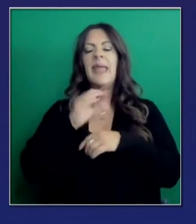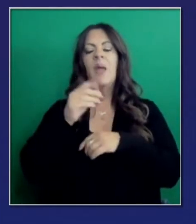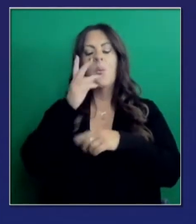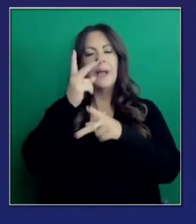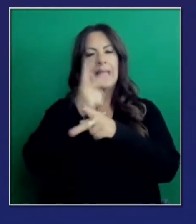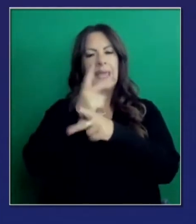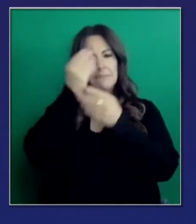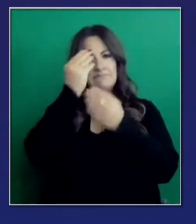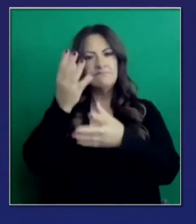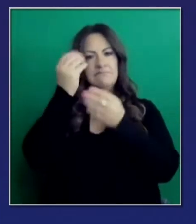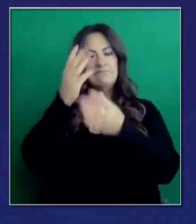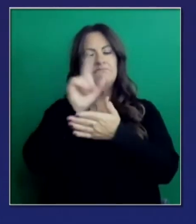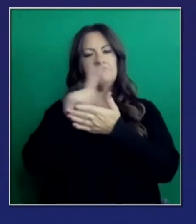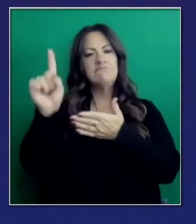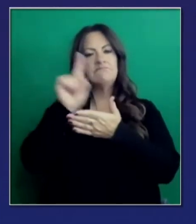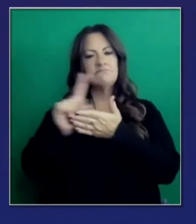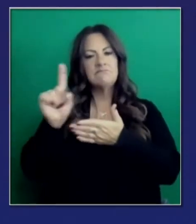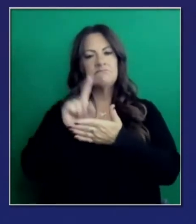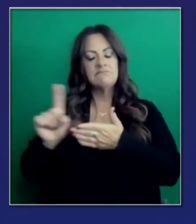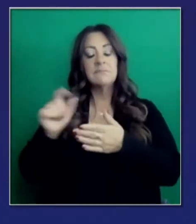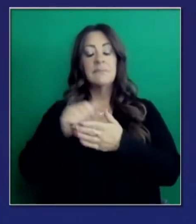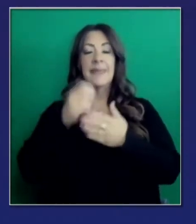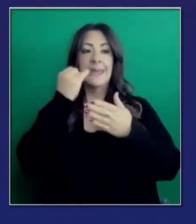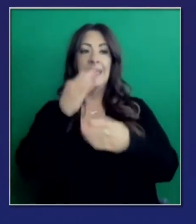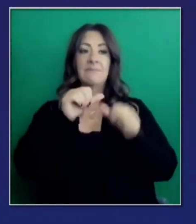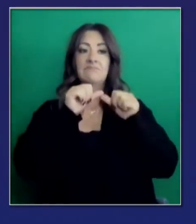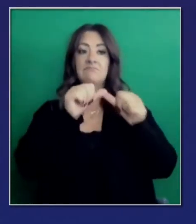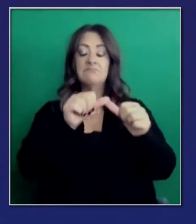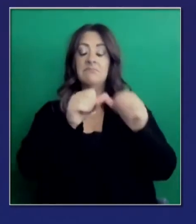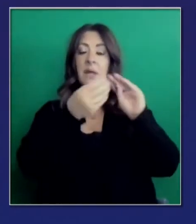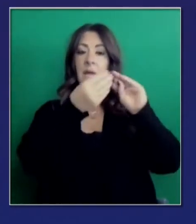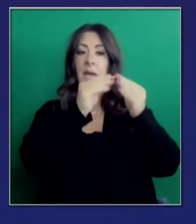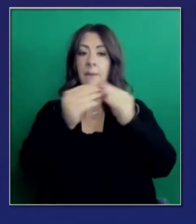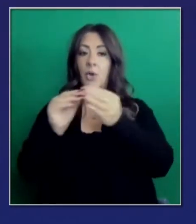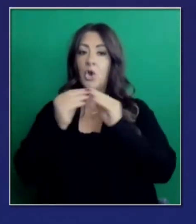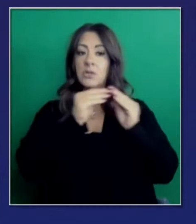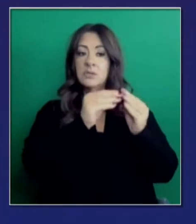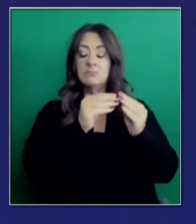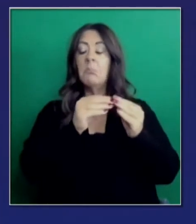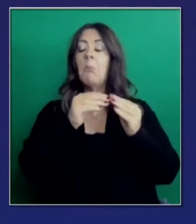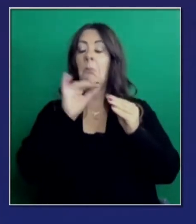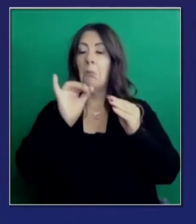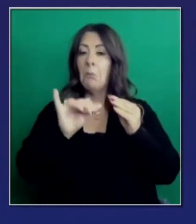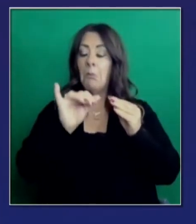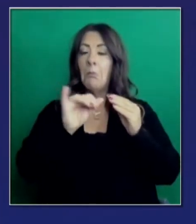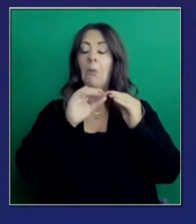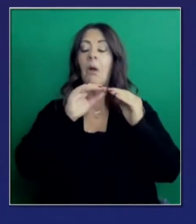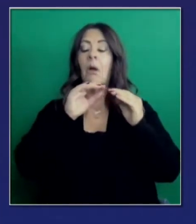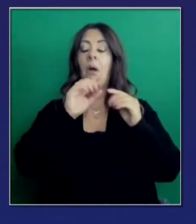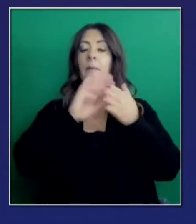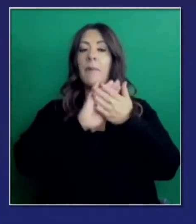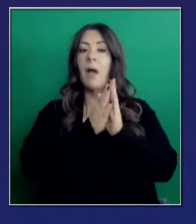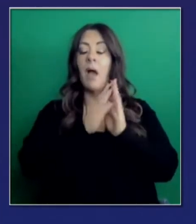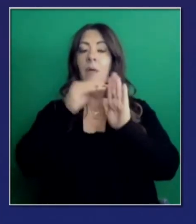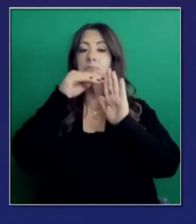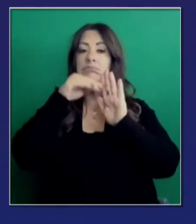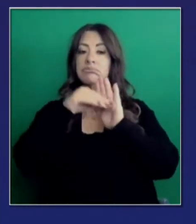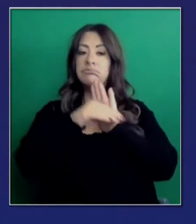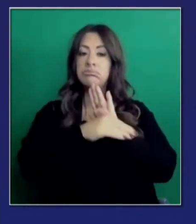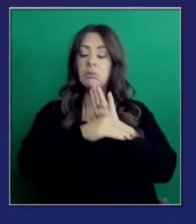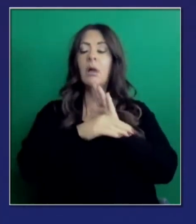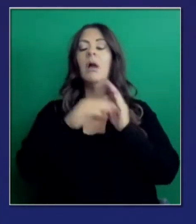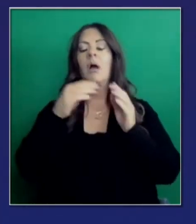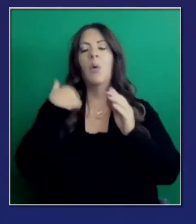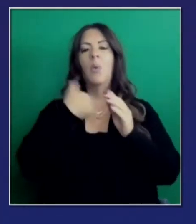these trend lines continue, that we'll be moving, we hope, quickly through tiers, again, based upon